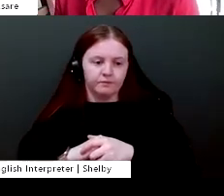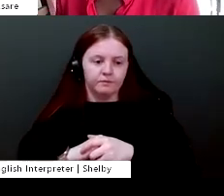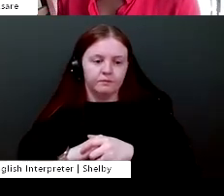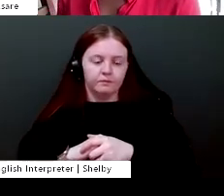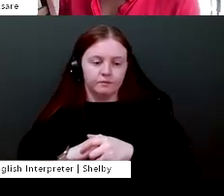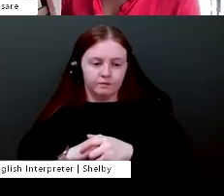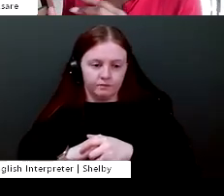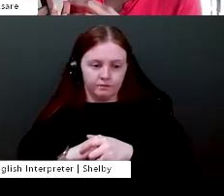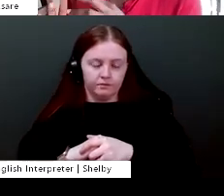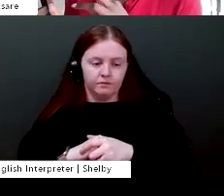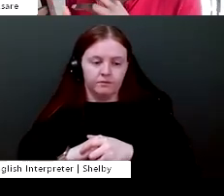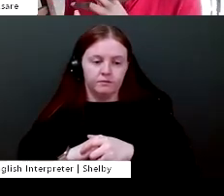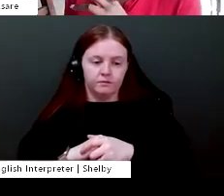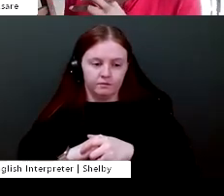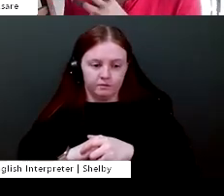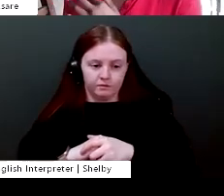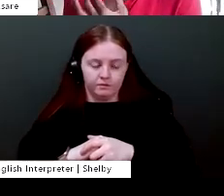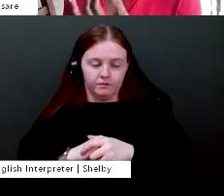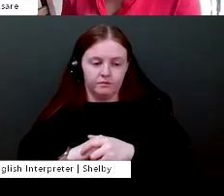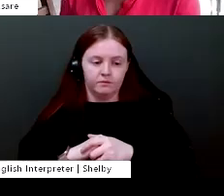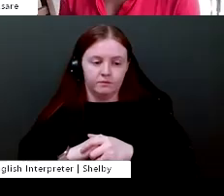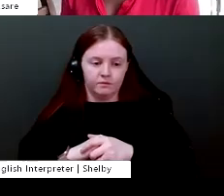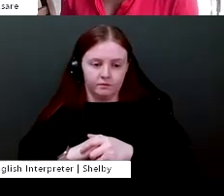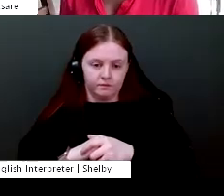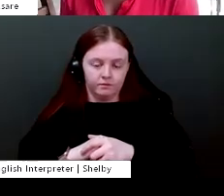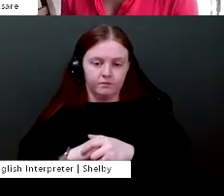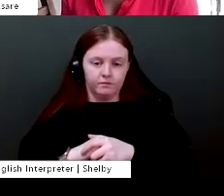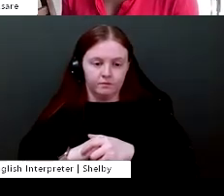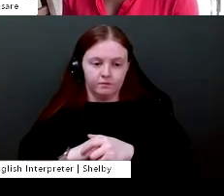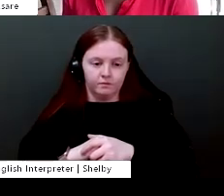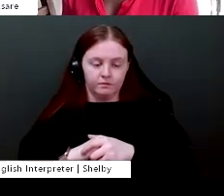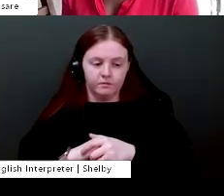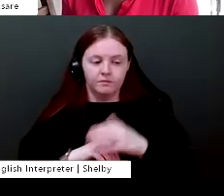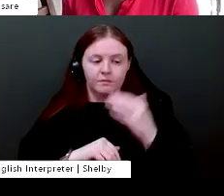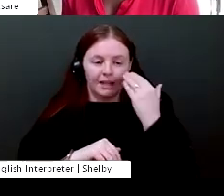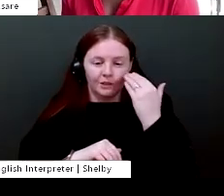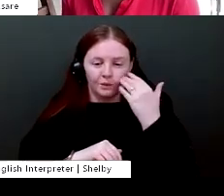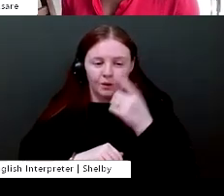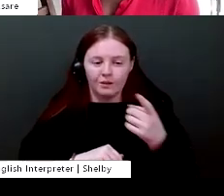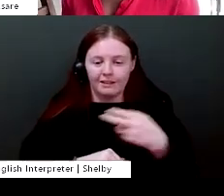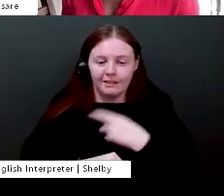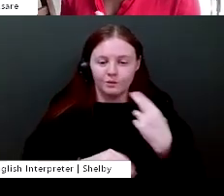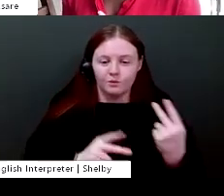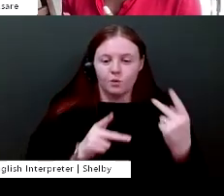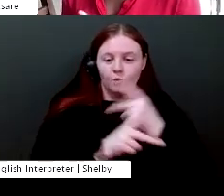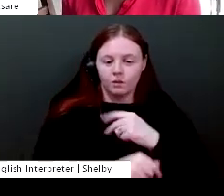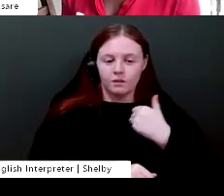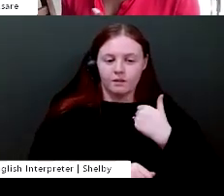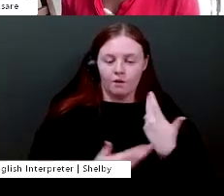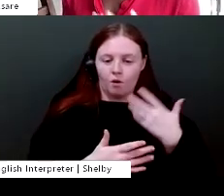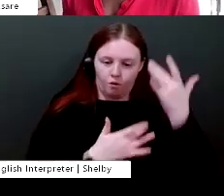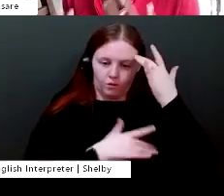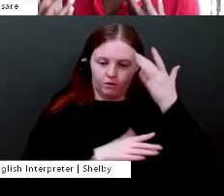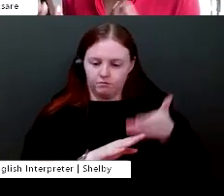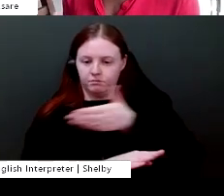And so all in all, we note that these are risks that are compounded by pre-existing health conditions, but they're also delayed